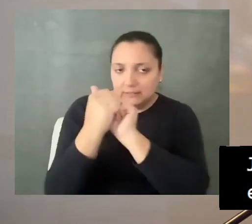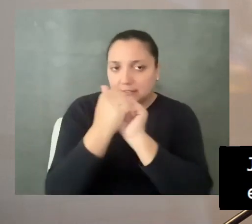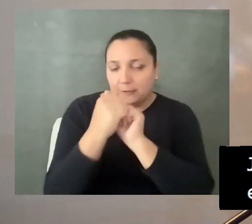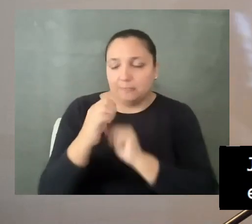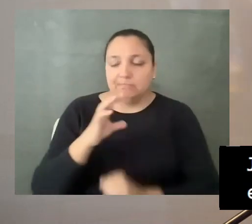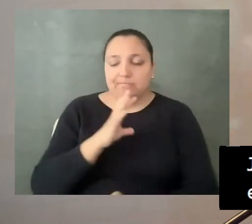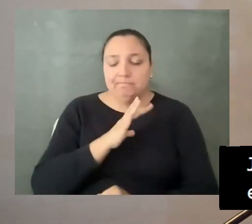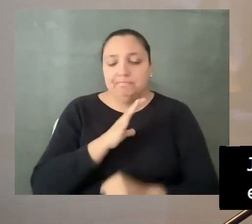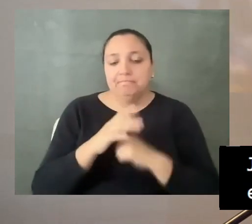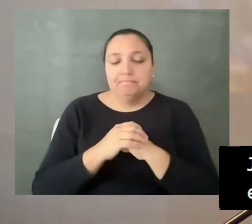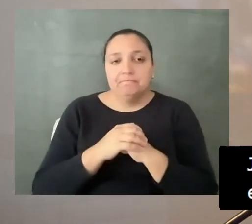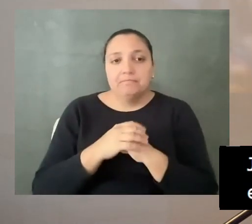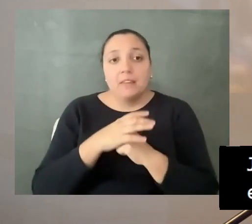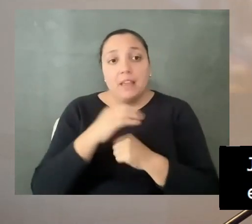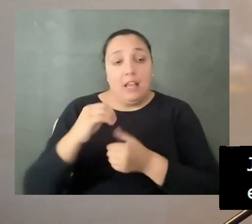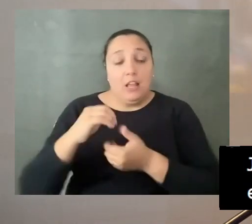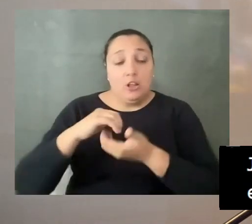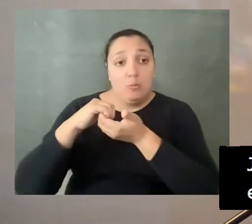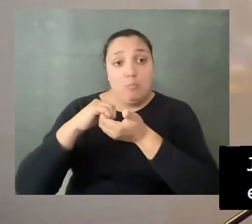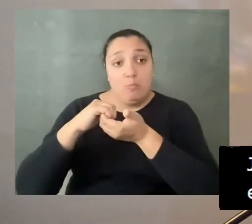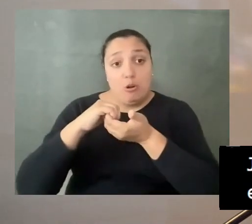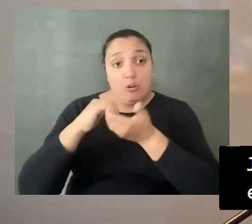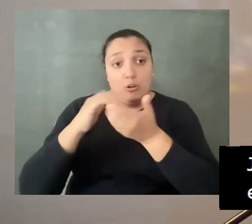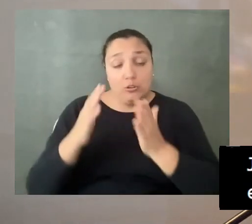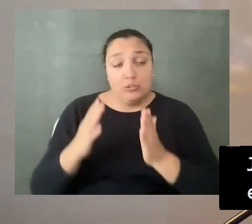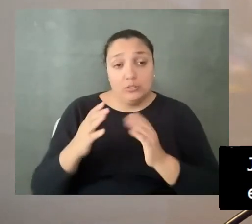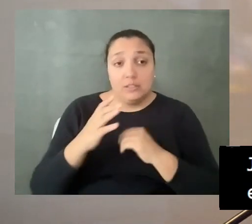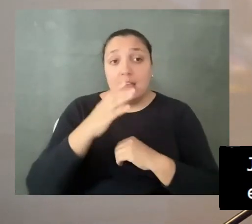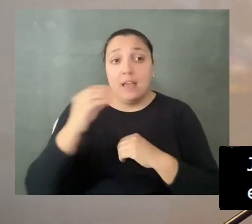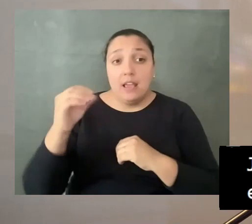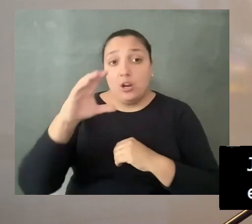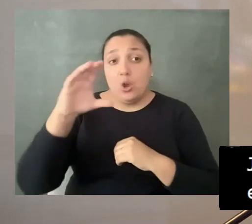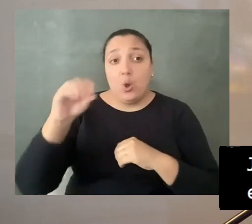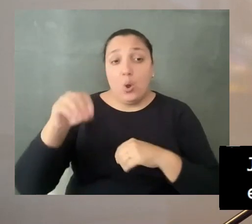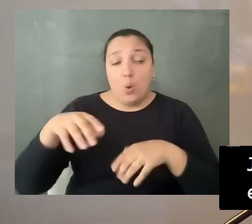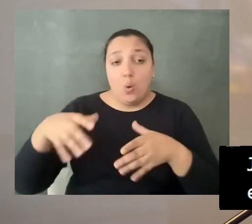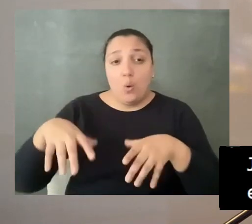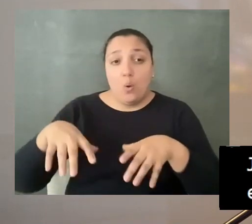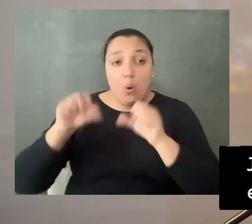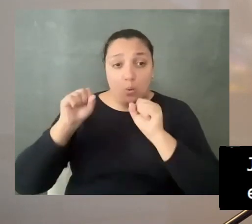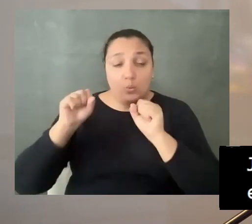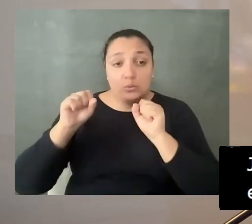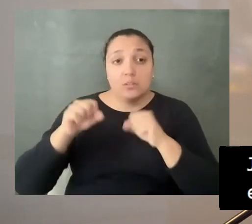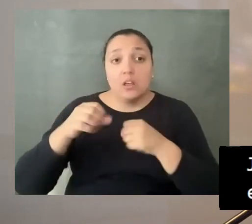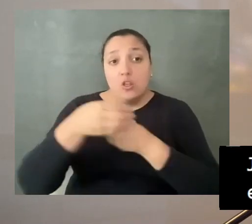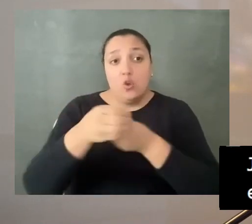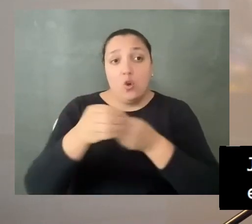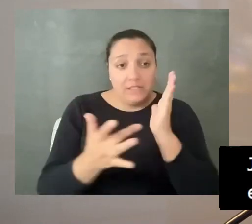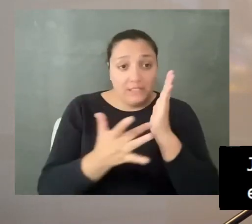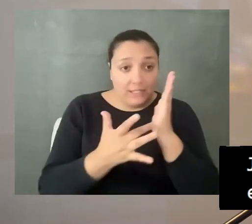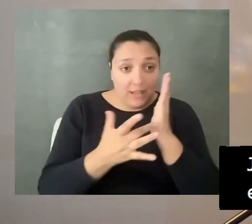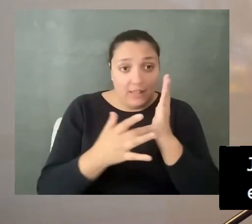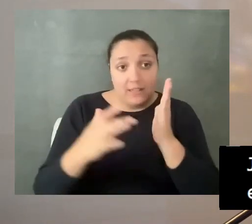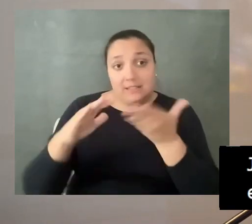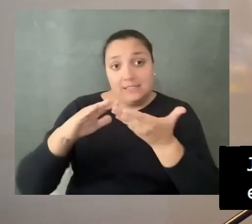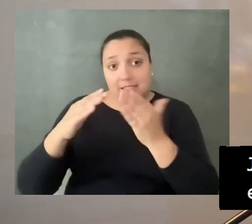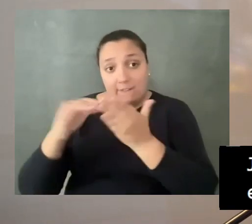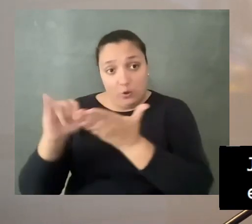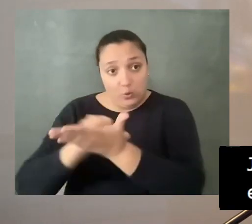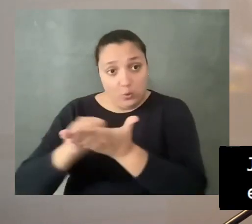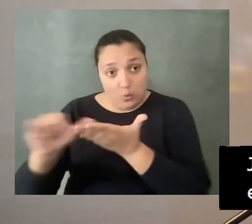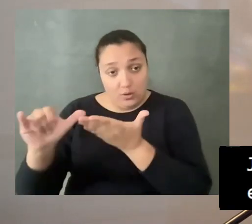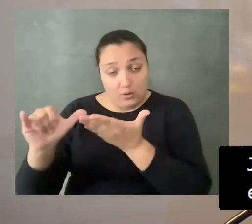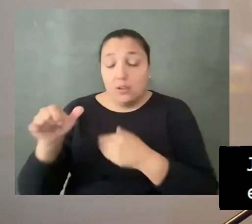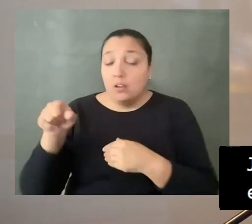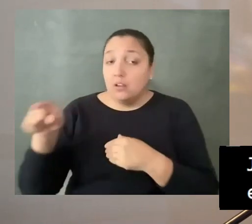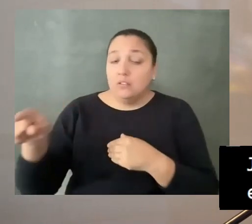Also, our partners and co-hosts from the City of New York Office of Technology and Innovation. They've been critical